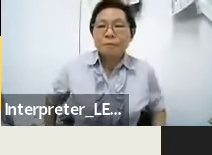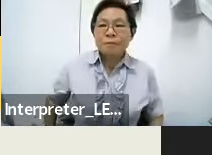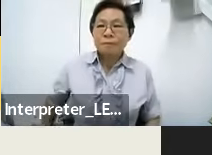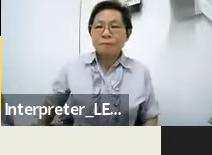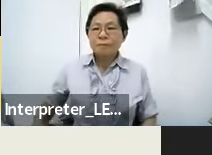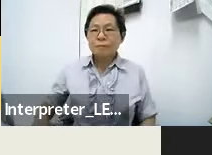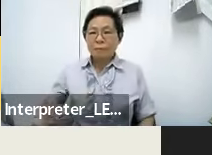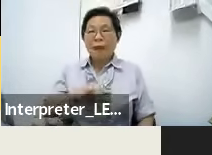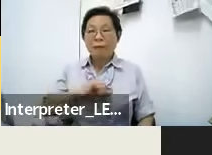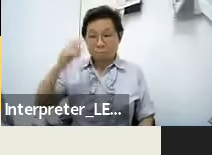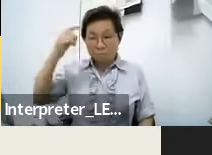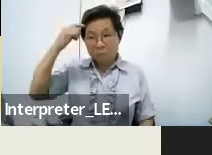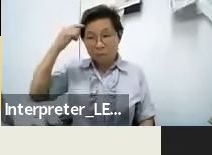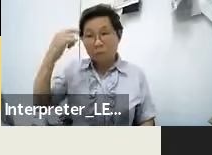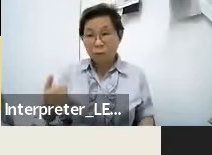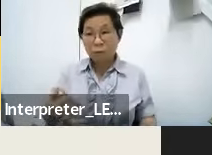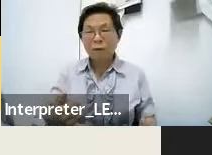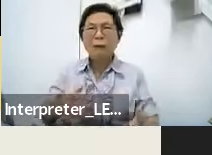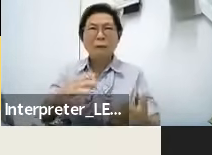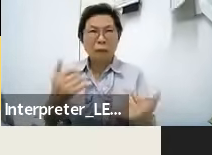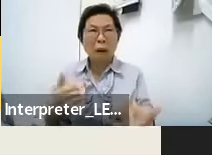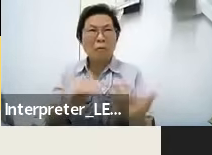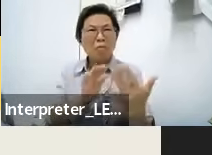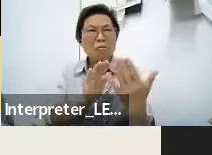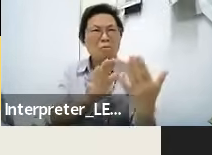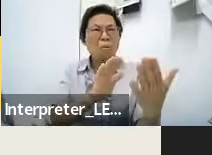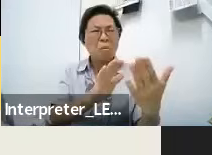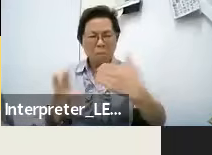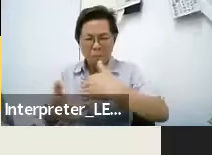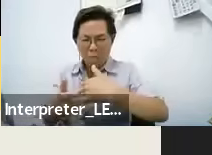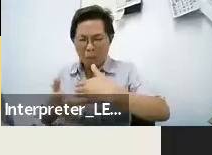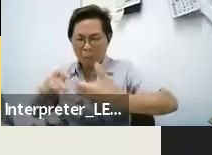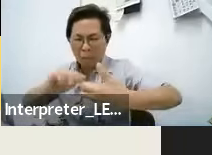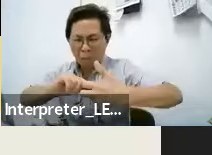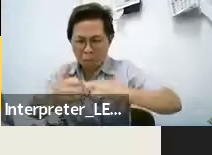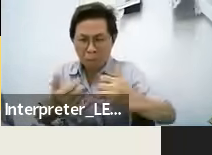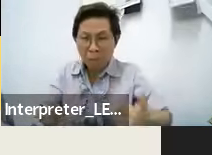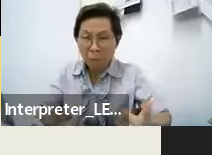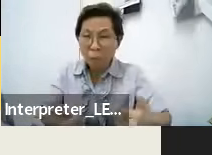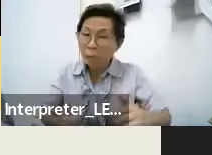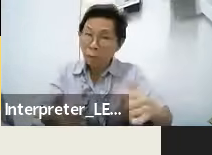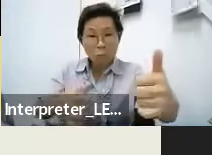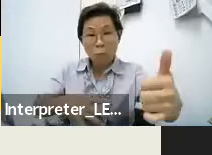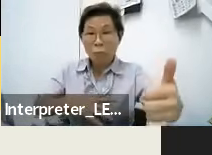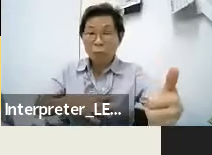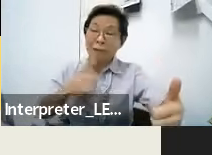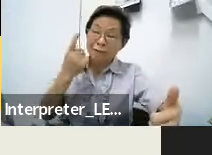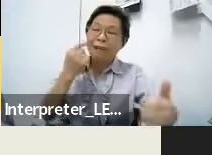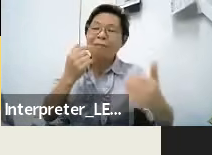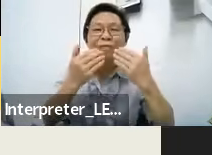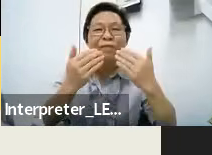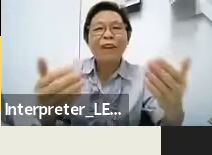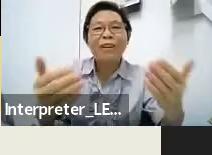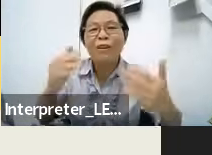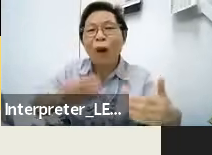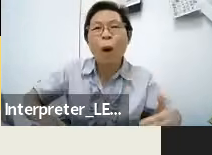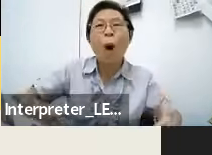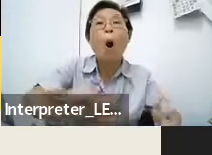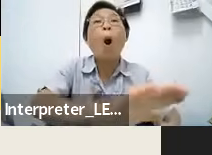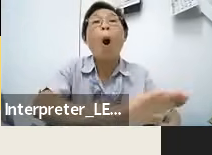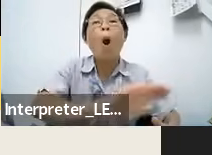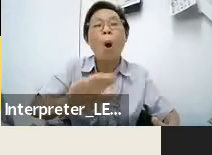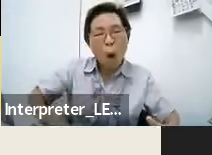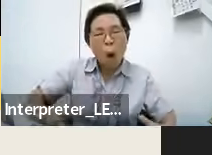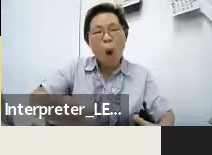I think we are currently experiencing some technical glitch right now. Thank you all for your patience.